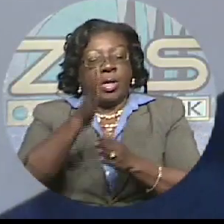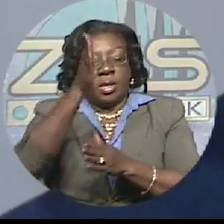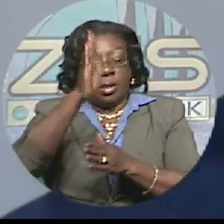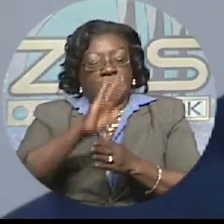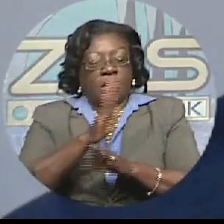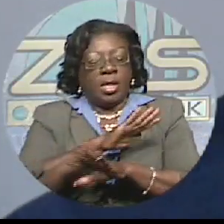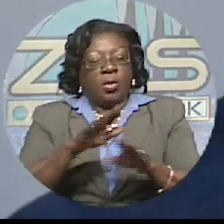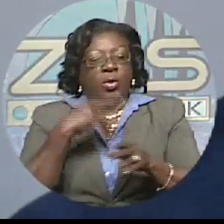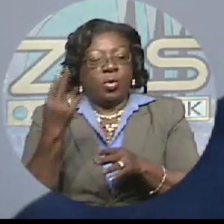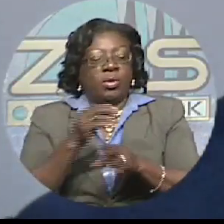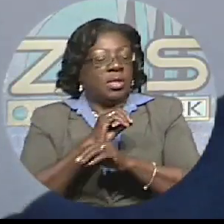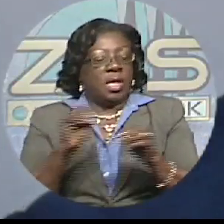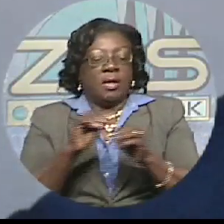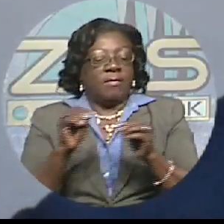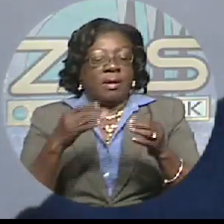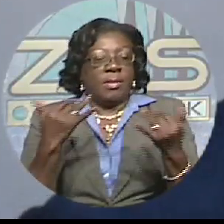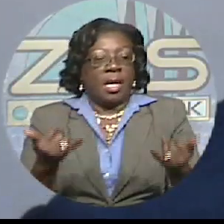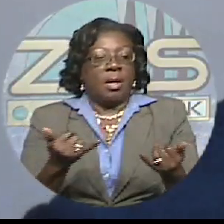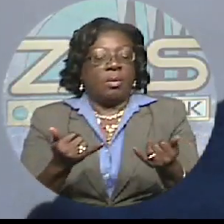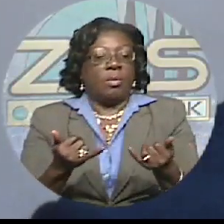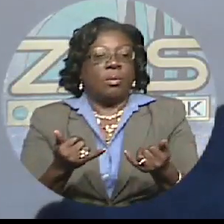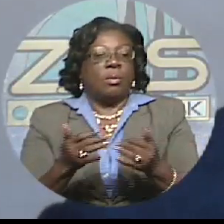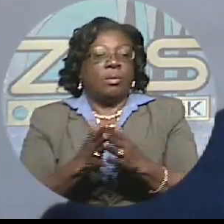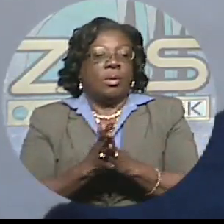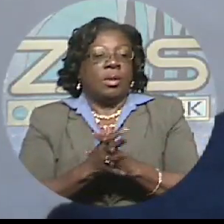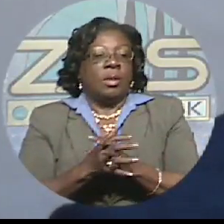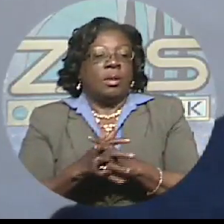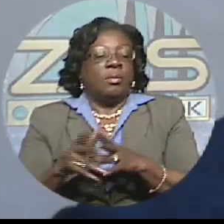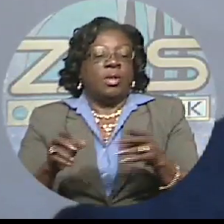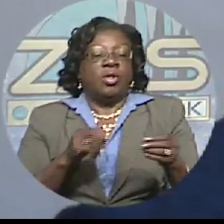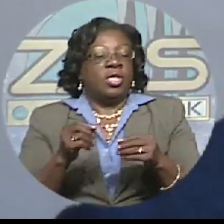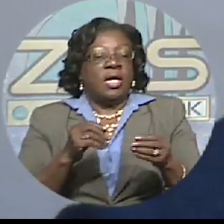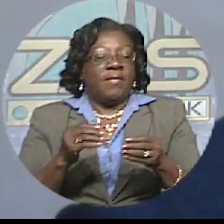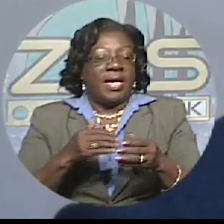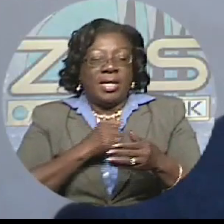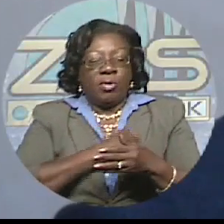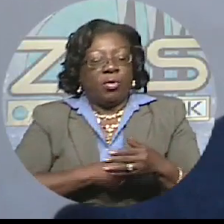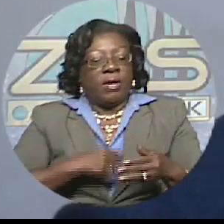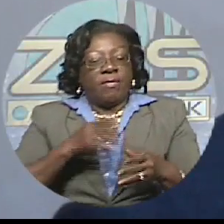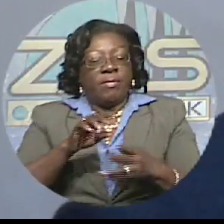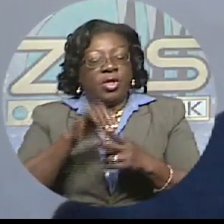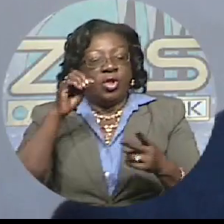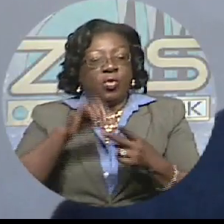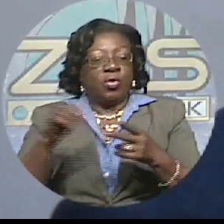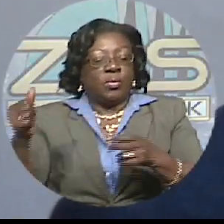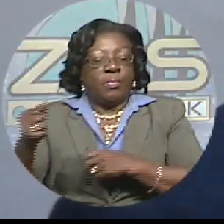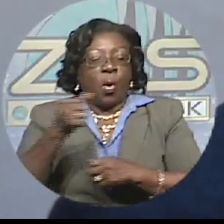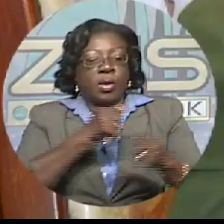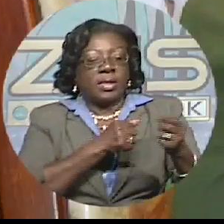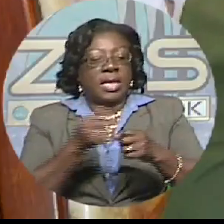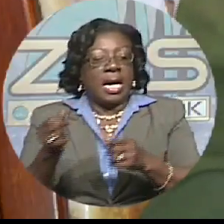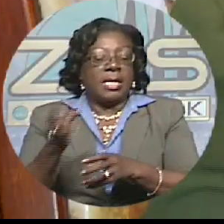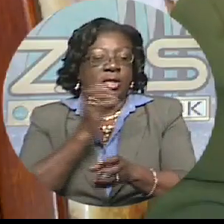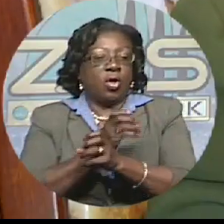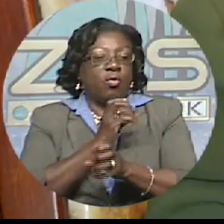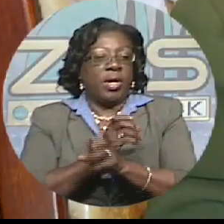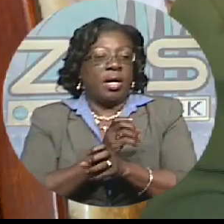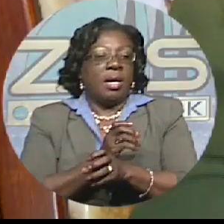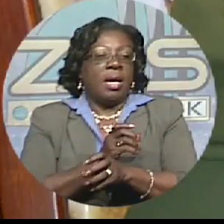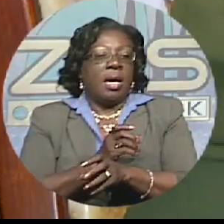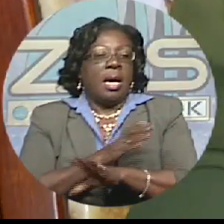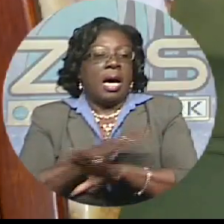none of them now. Glad to hear that, but does she have any regrets in letting him choose boxing as a career? I wouldn't